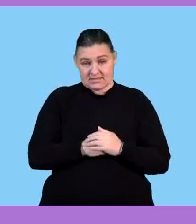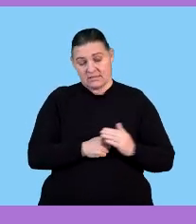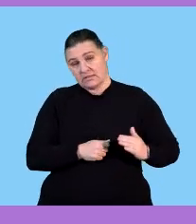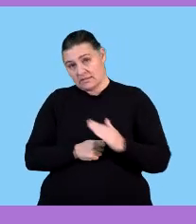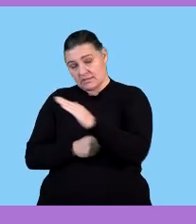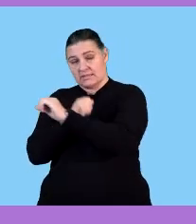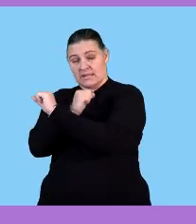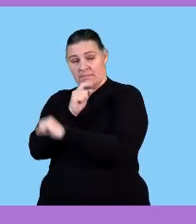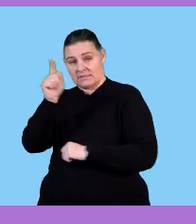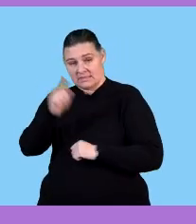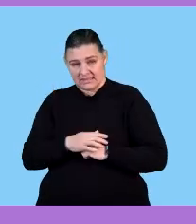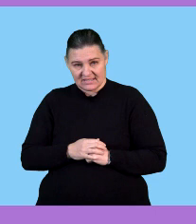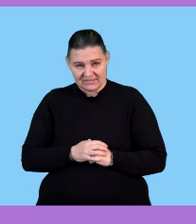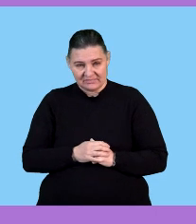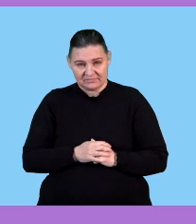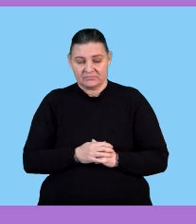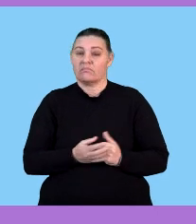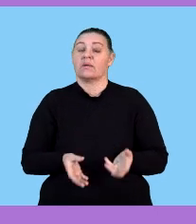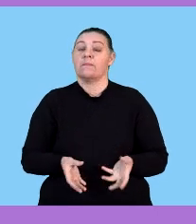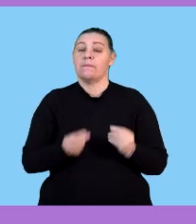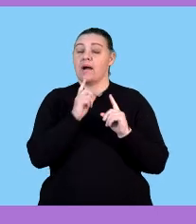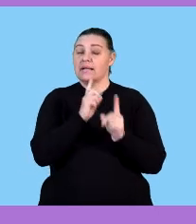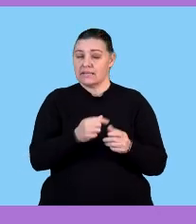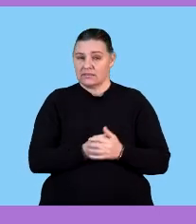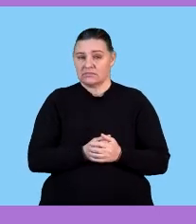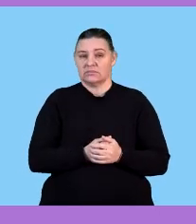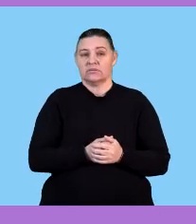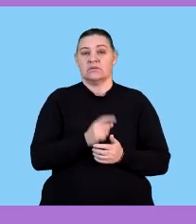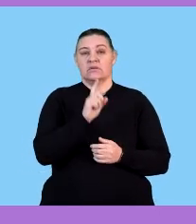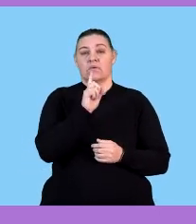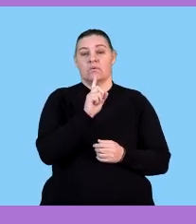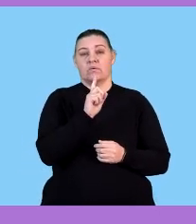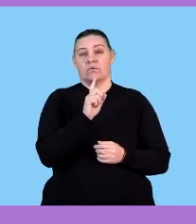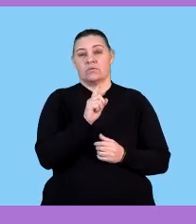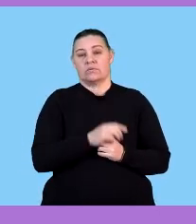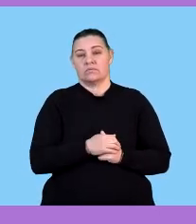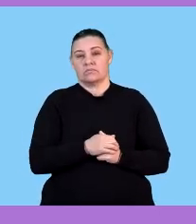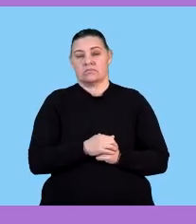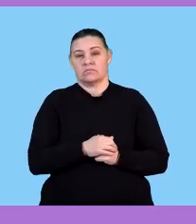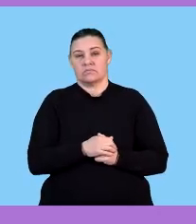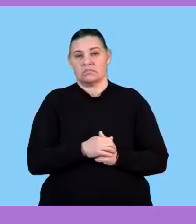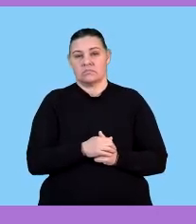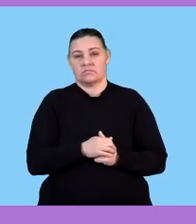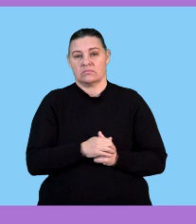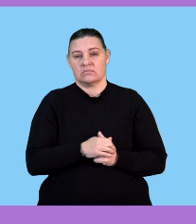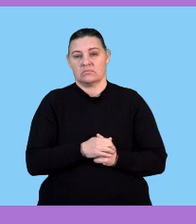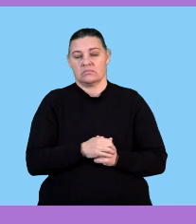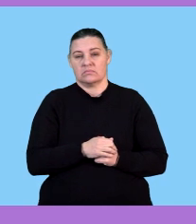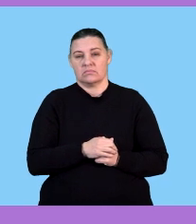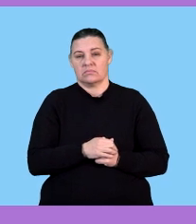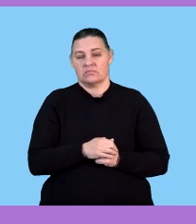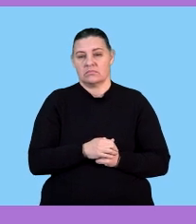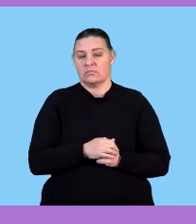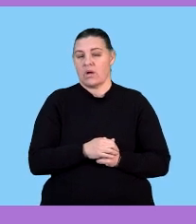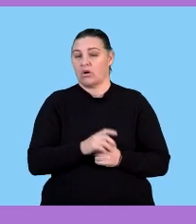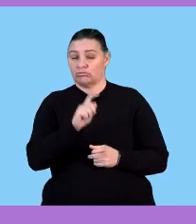there times there. Nice work. Therefore, 1,5. Ooh, I don't know what has just happened there.